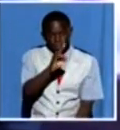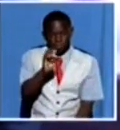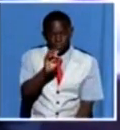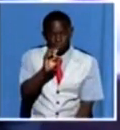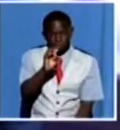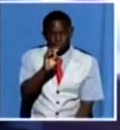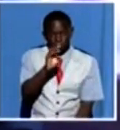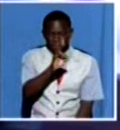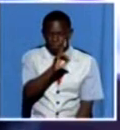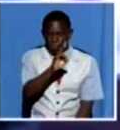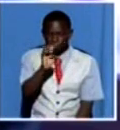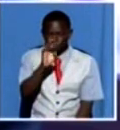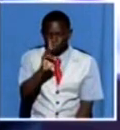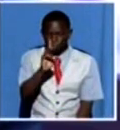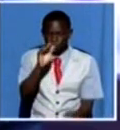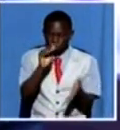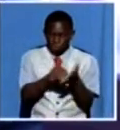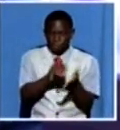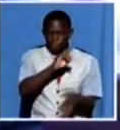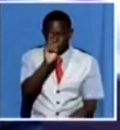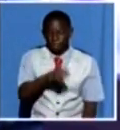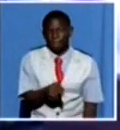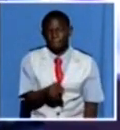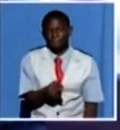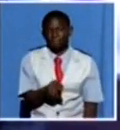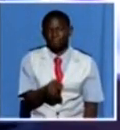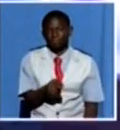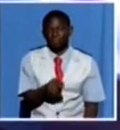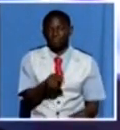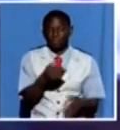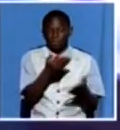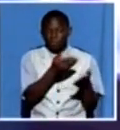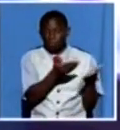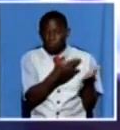$707,000. Tolling system, booth and equipment, it costed us